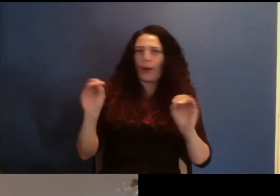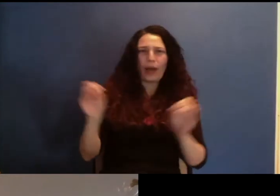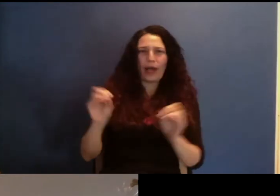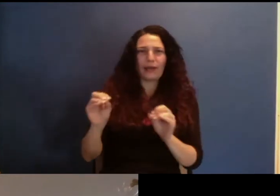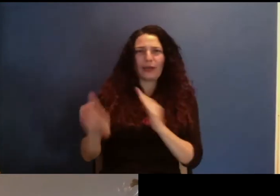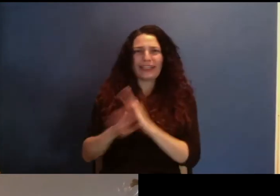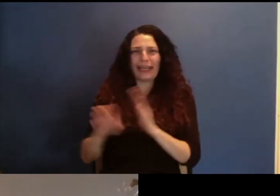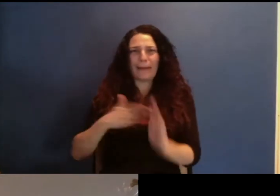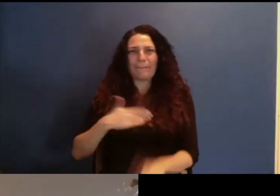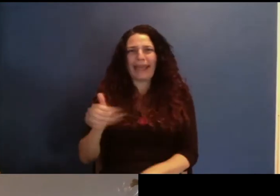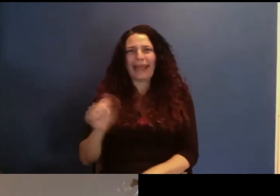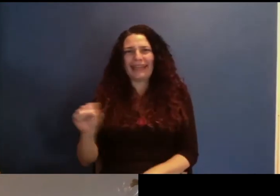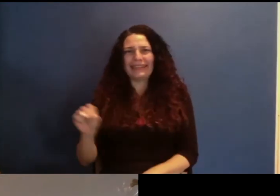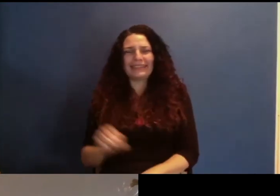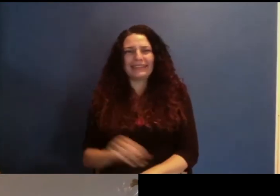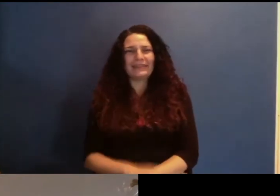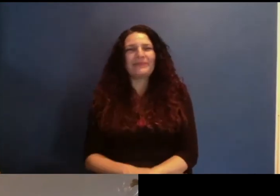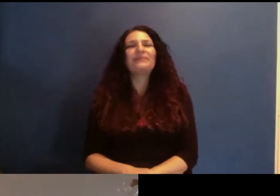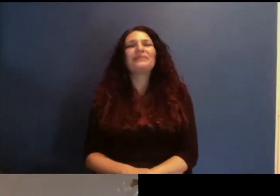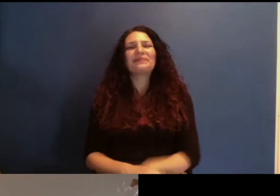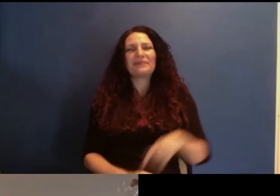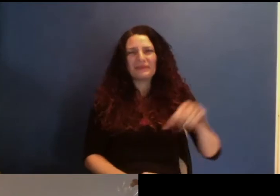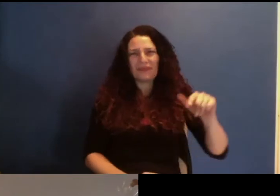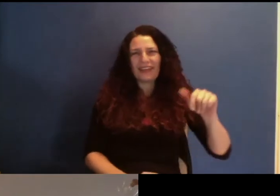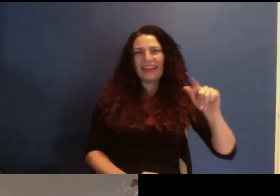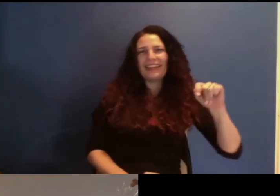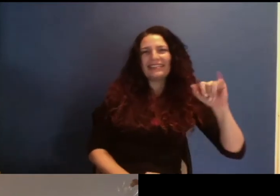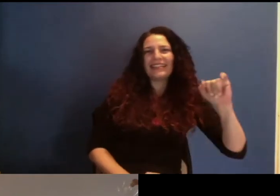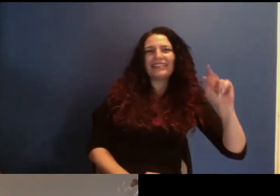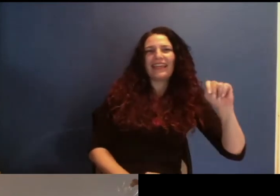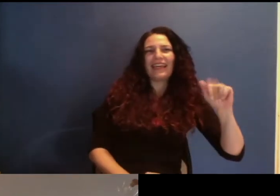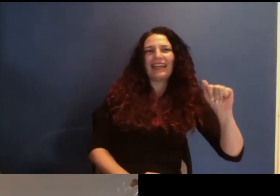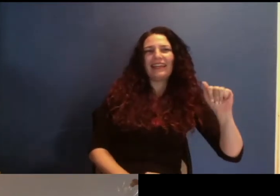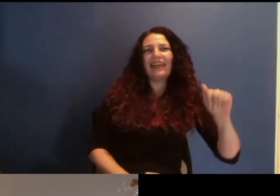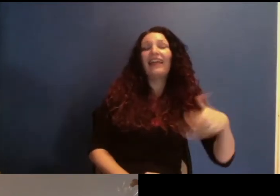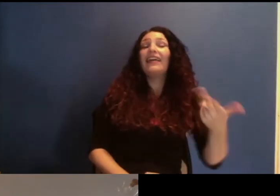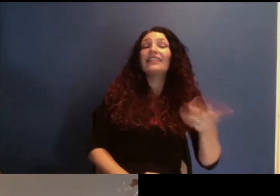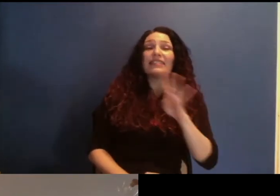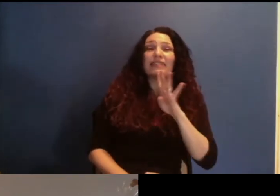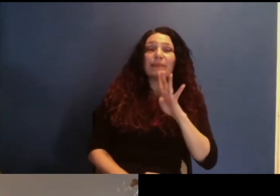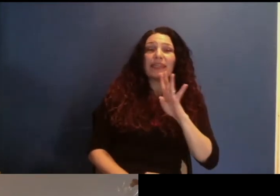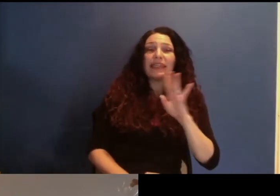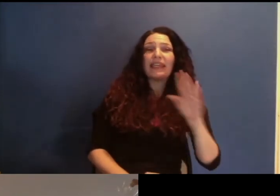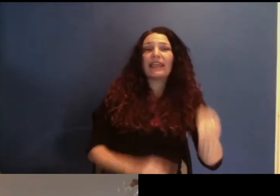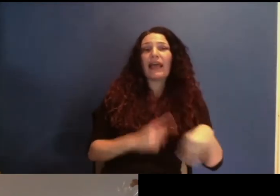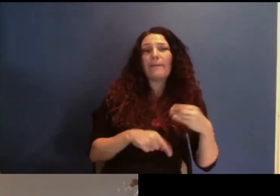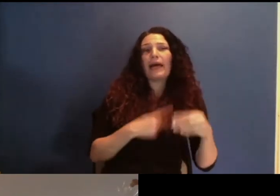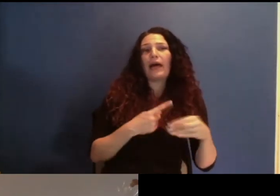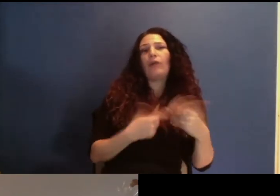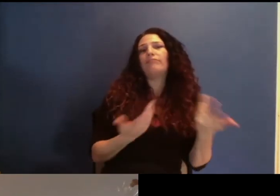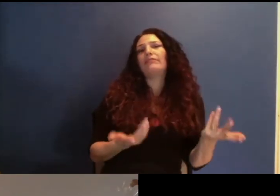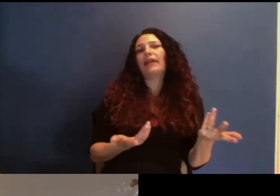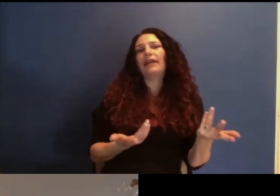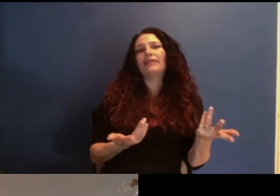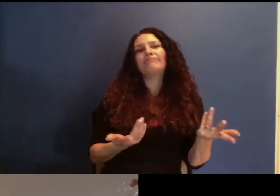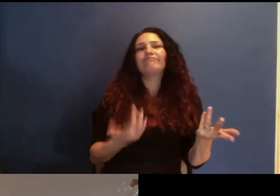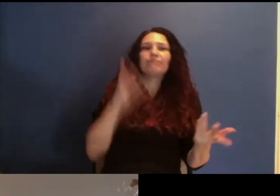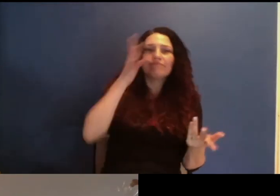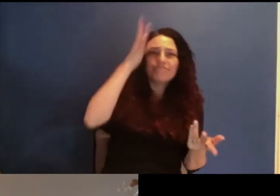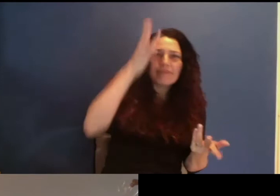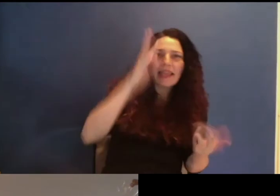Speaking of staying in and all of that, so what are you doing to stay creative in the time of social